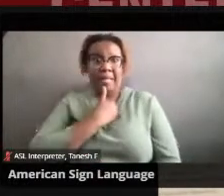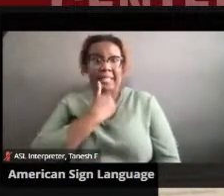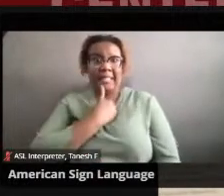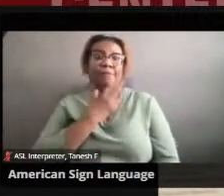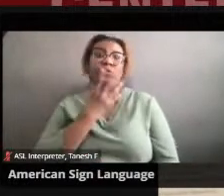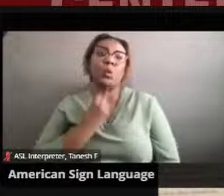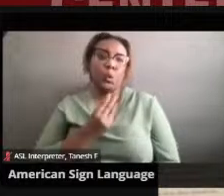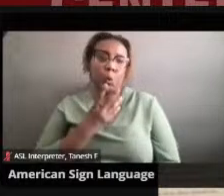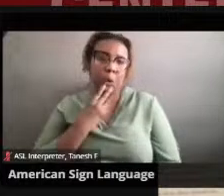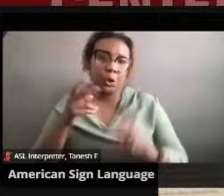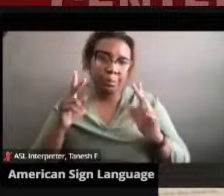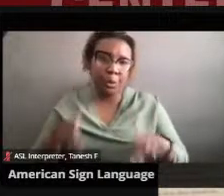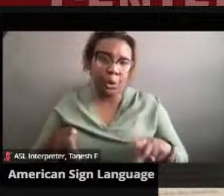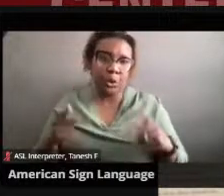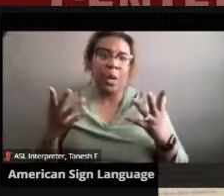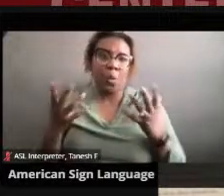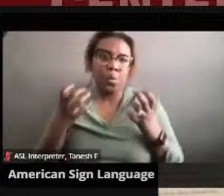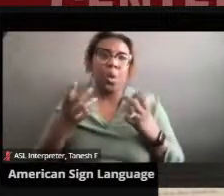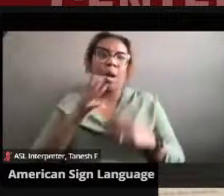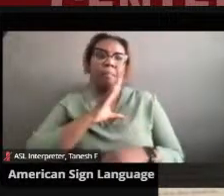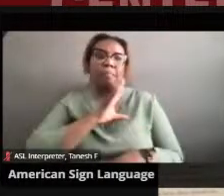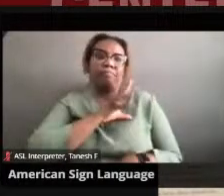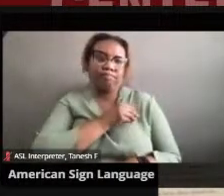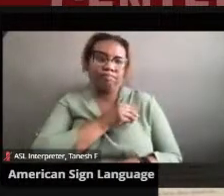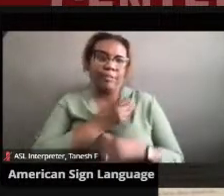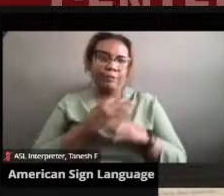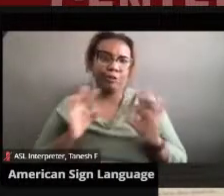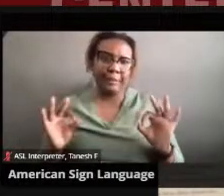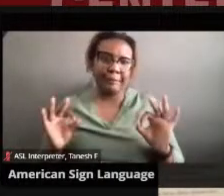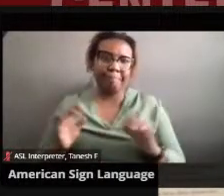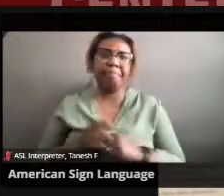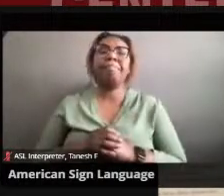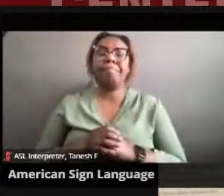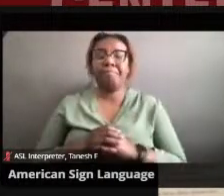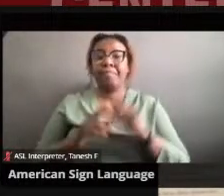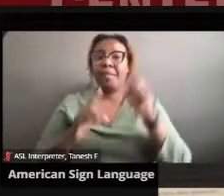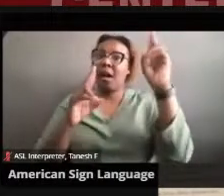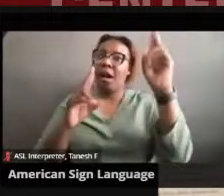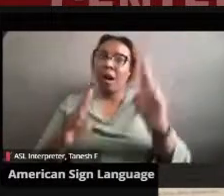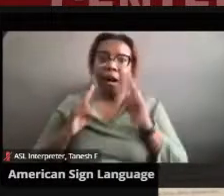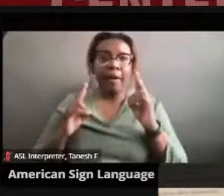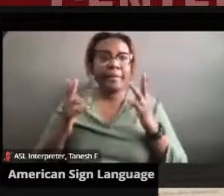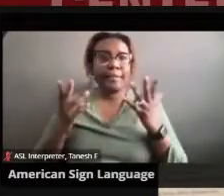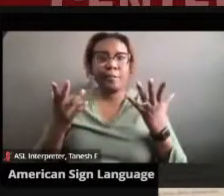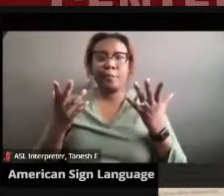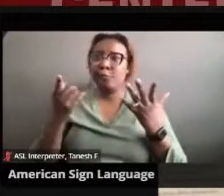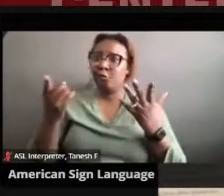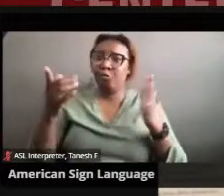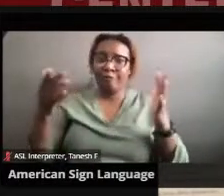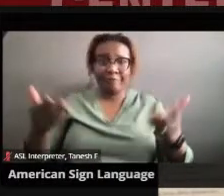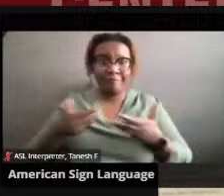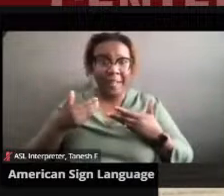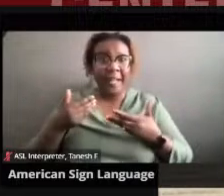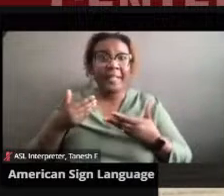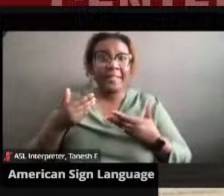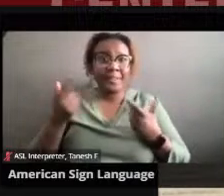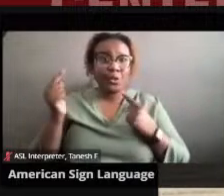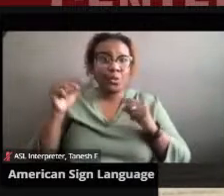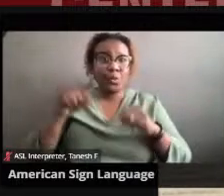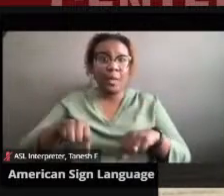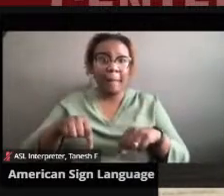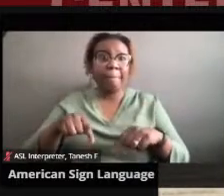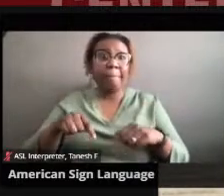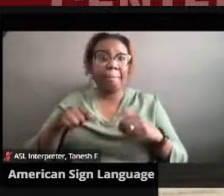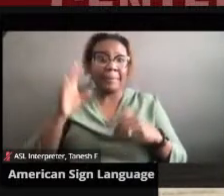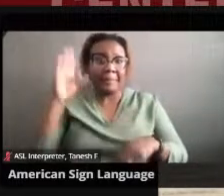liberation. As such, I consider it a profound honor to have been invited to speak at this Easter service, as Easter is not a